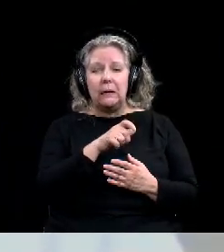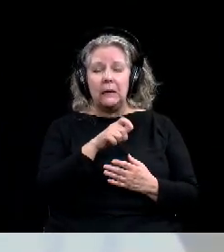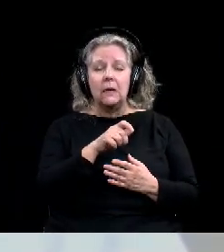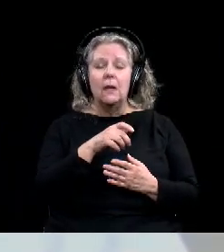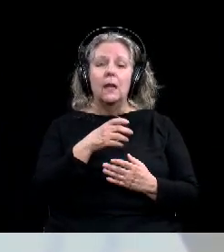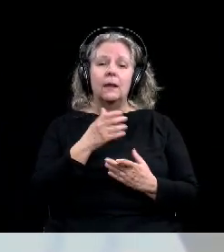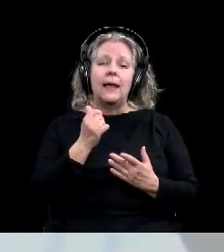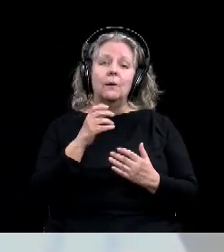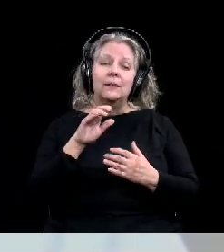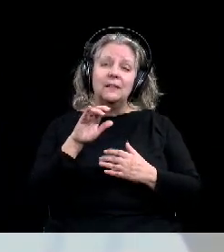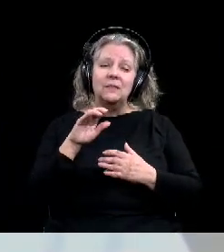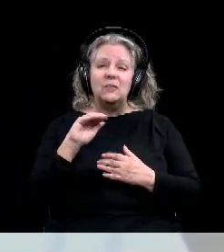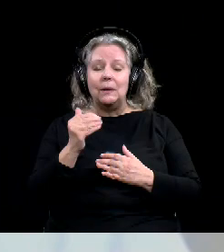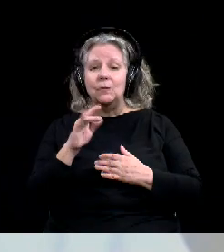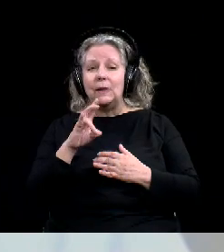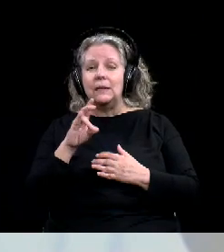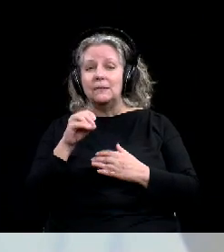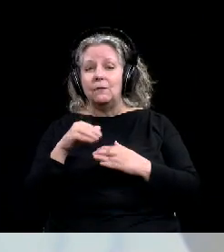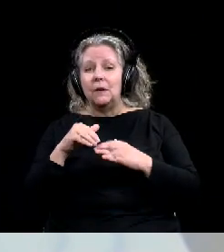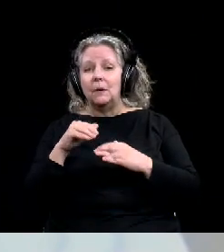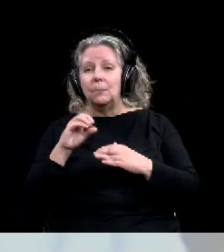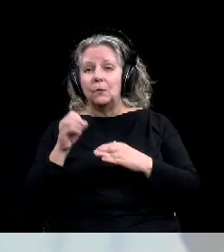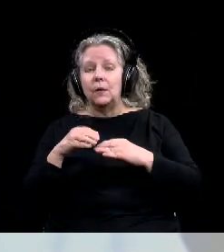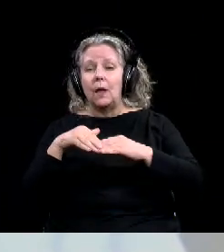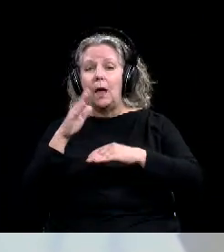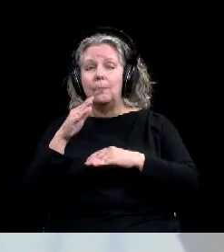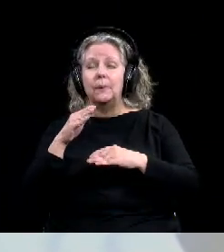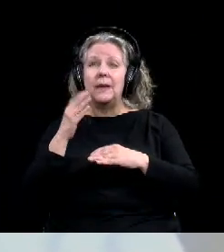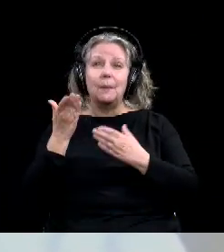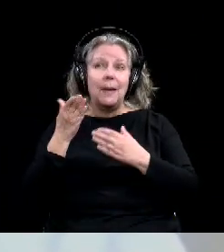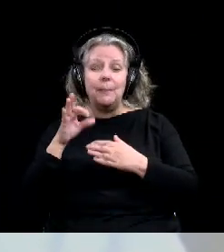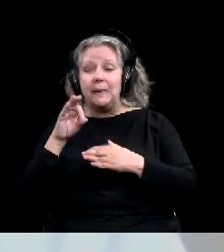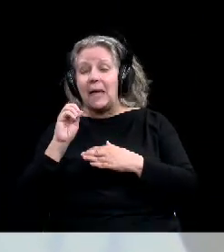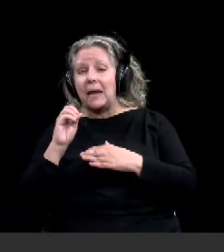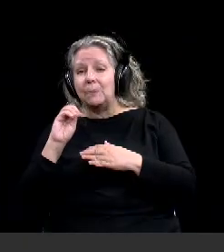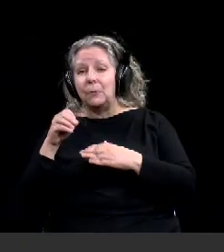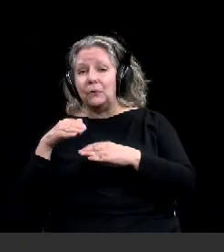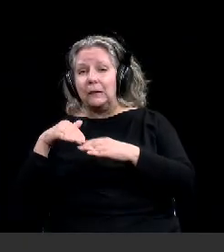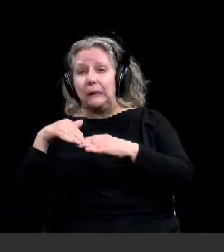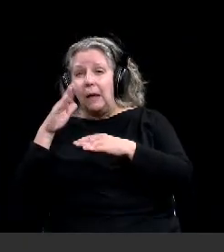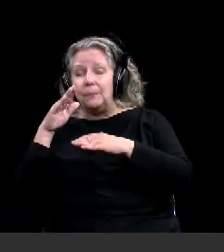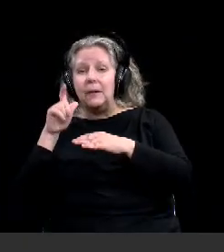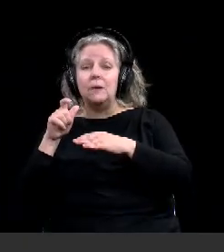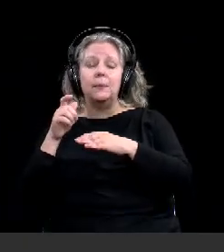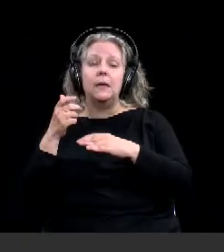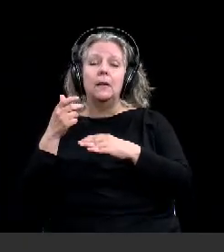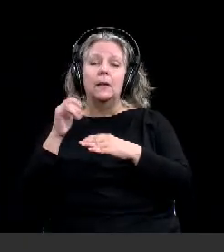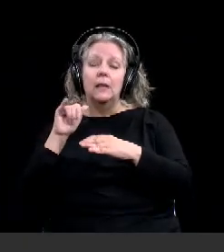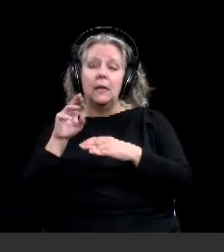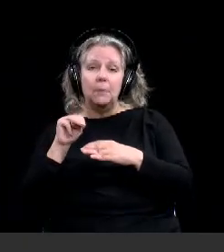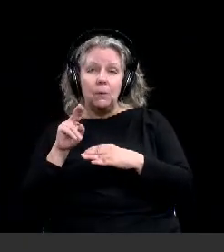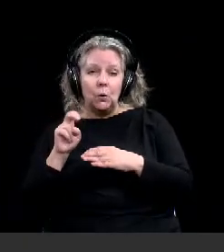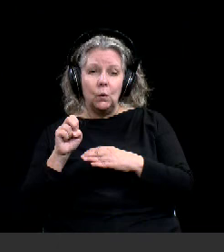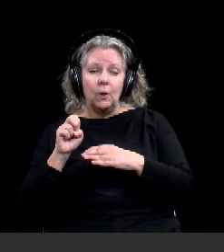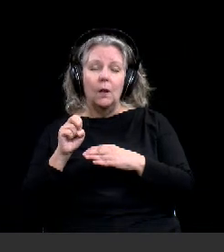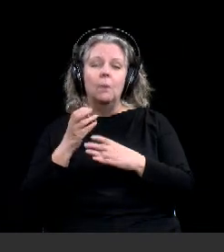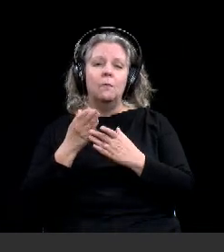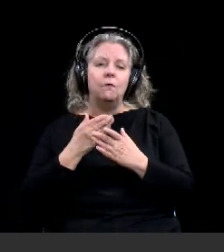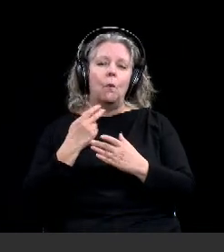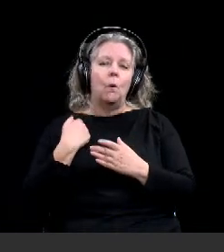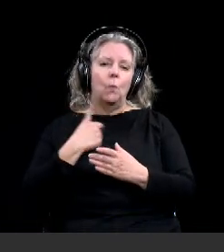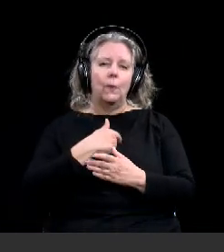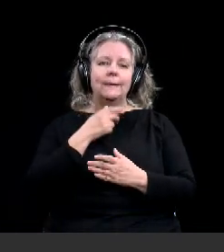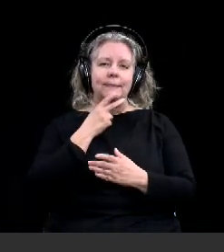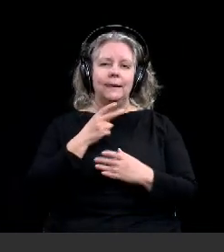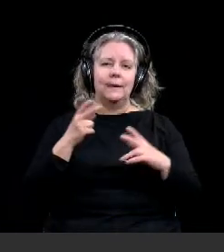the population needs to be immune before we'll see herd immunity. But it's the total